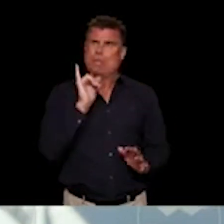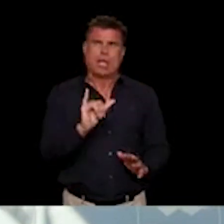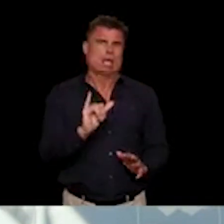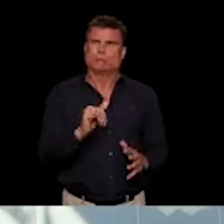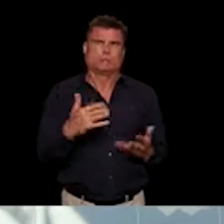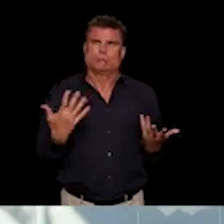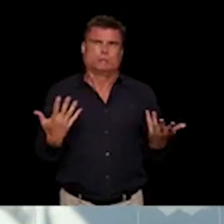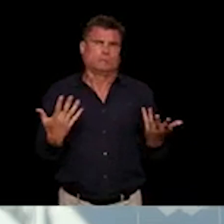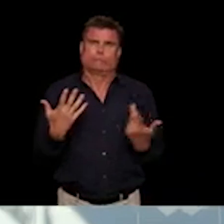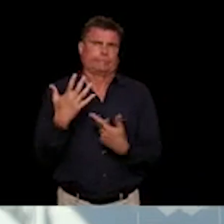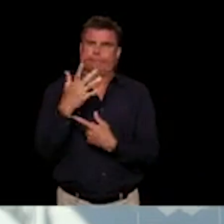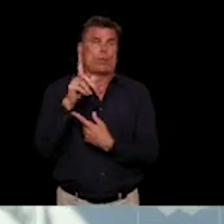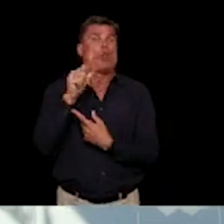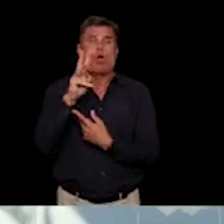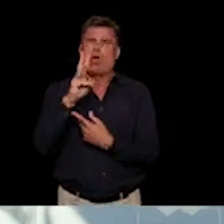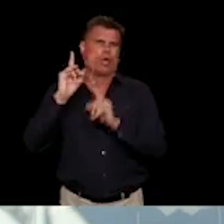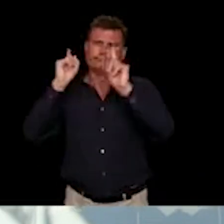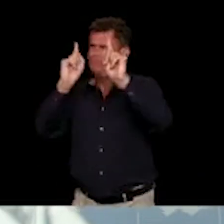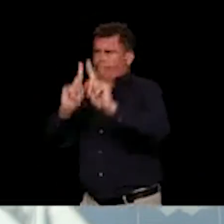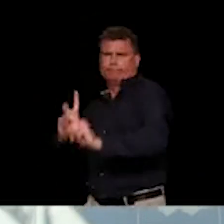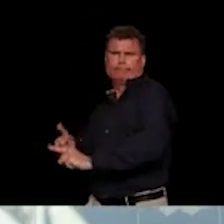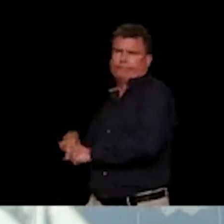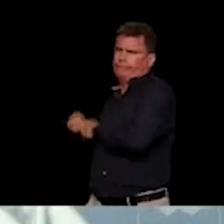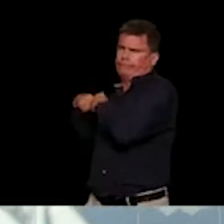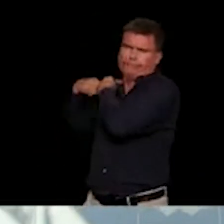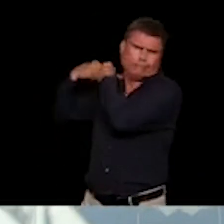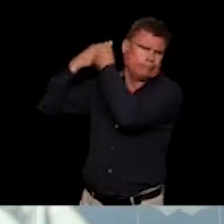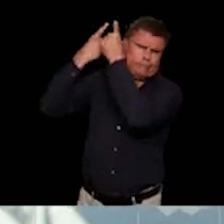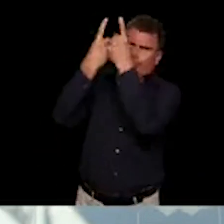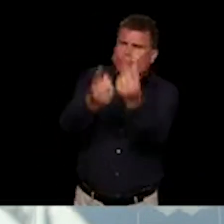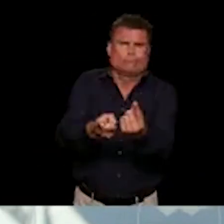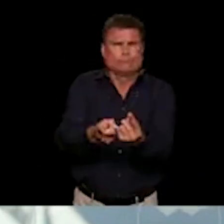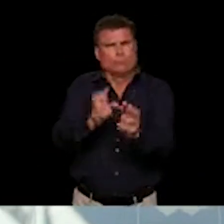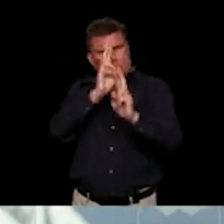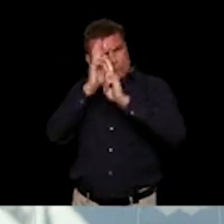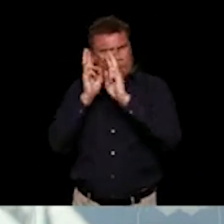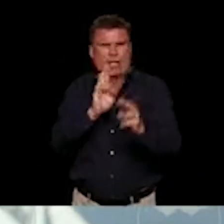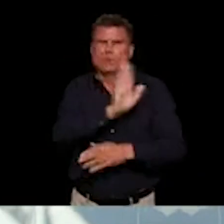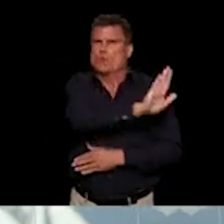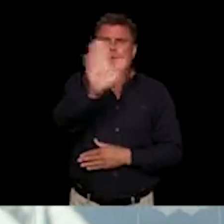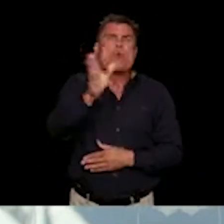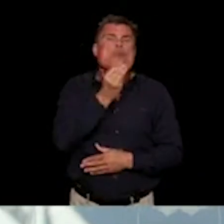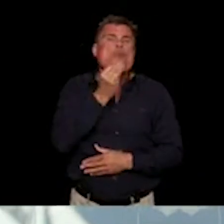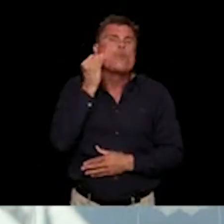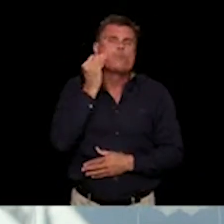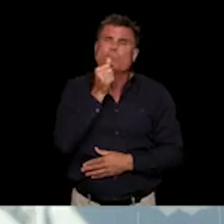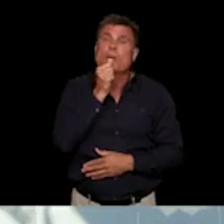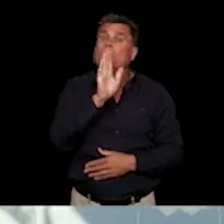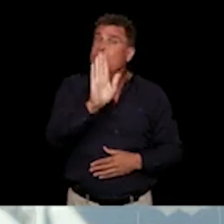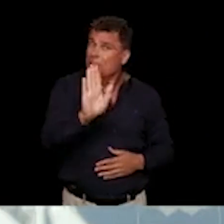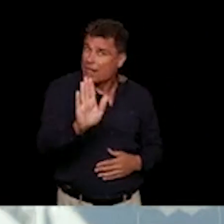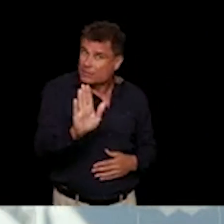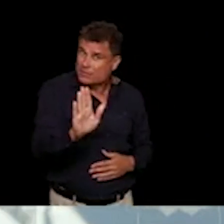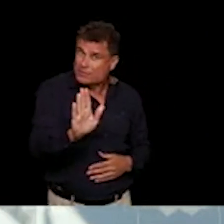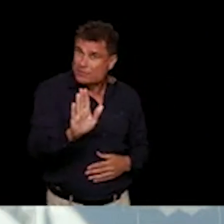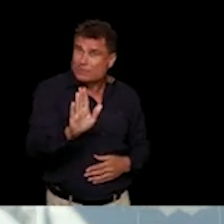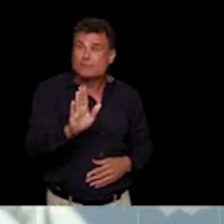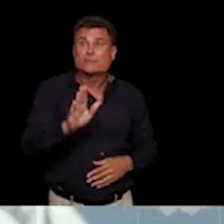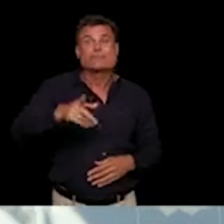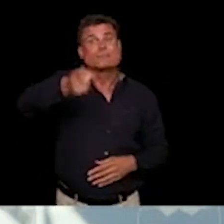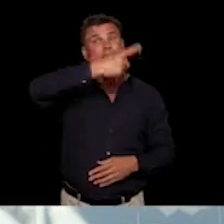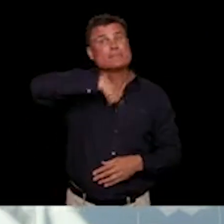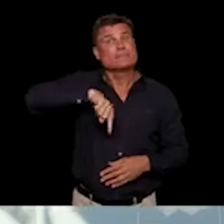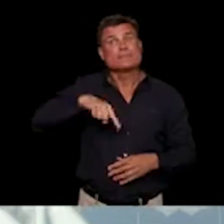to be effective across the system, we have to understand, and across communities, we all have to understand